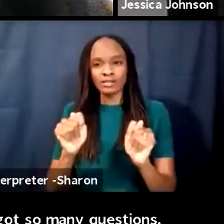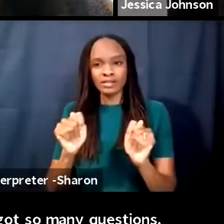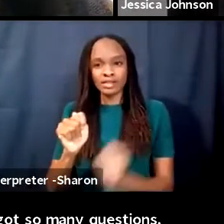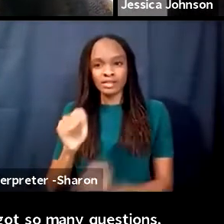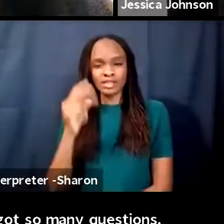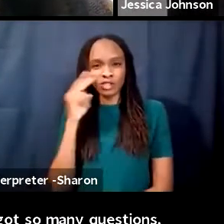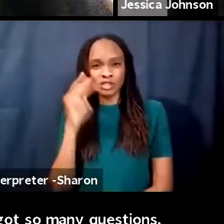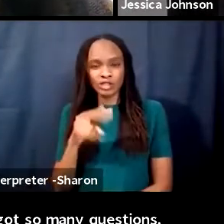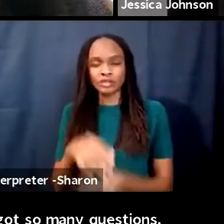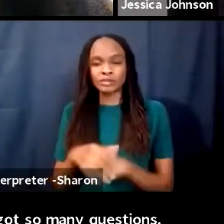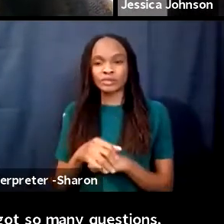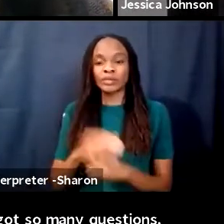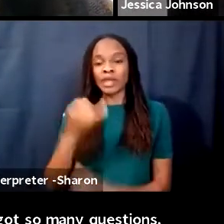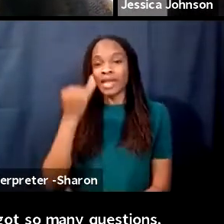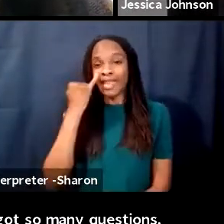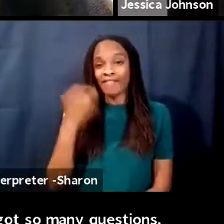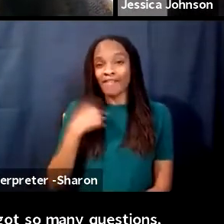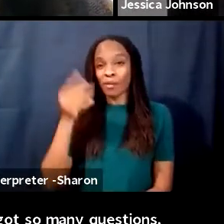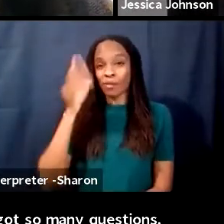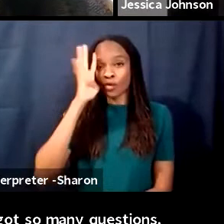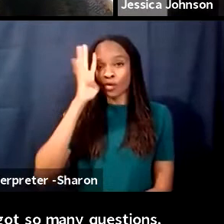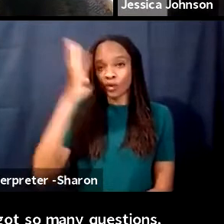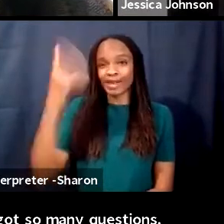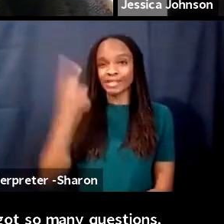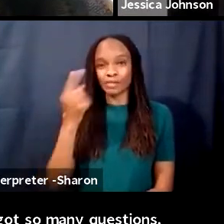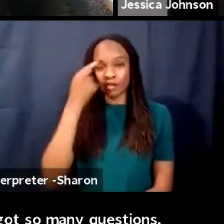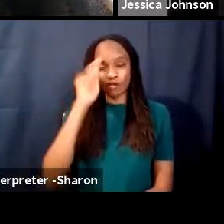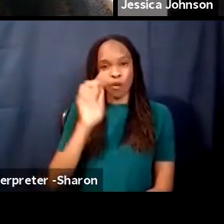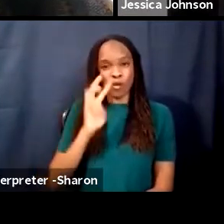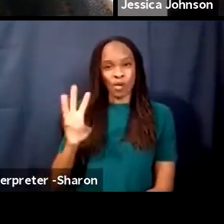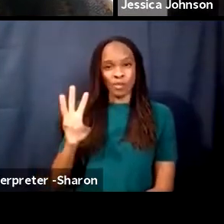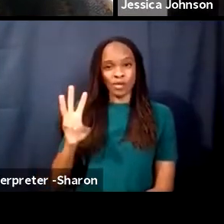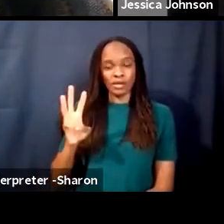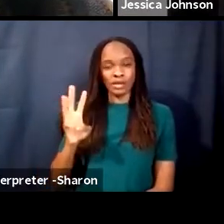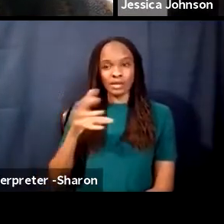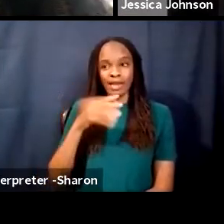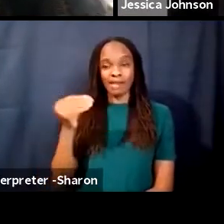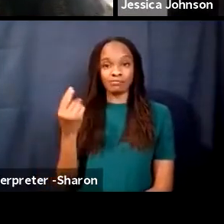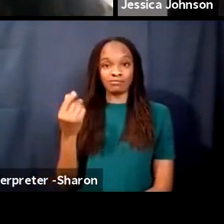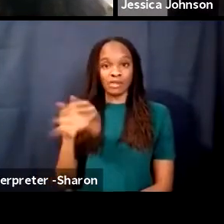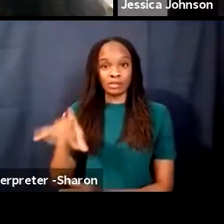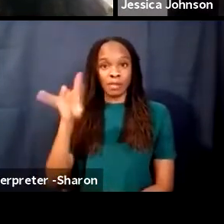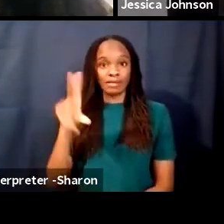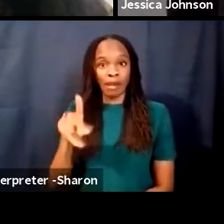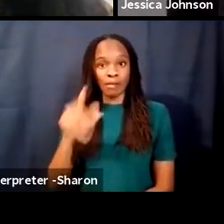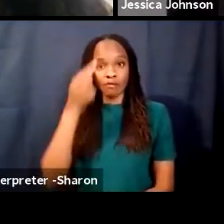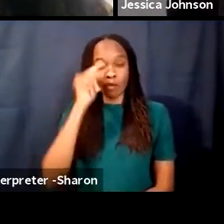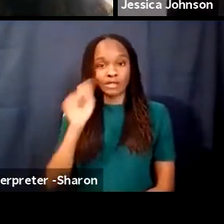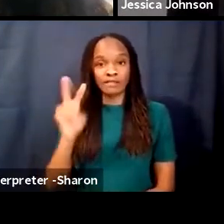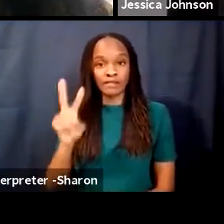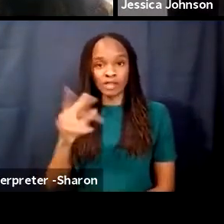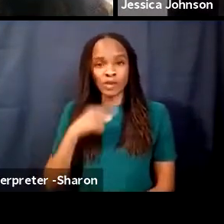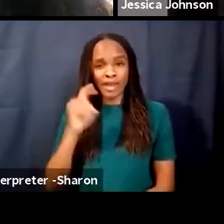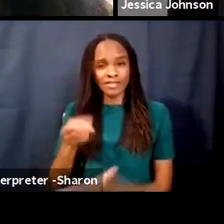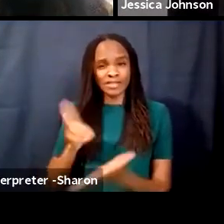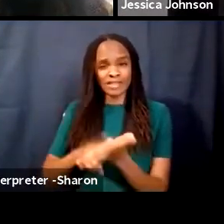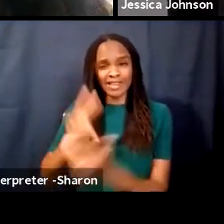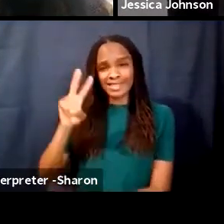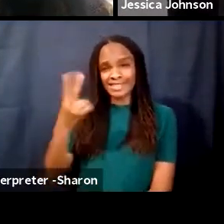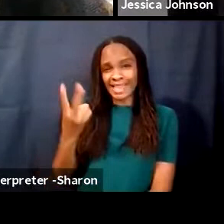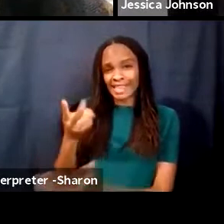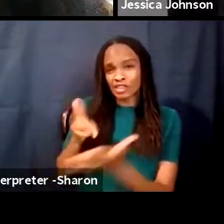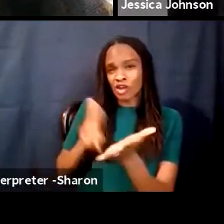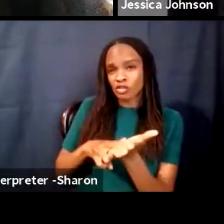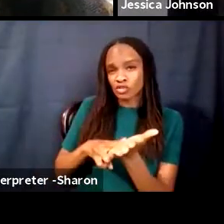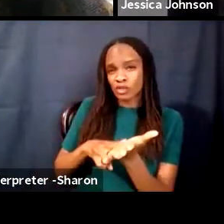these. If I'm creating something for the web, it gets picked up for TV. Will I need to sign a second contract